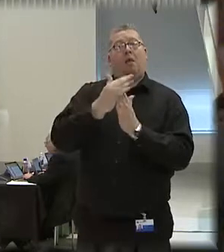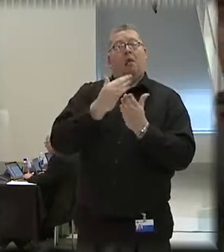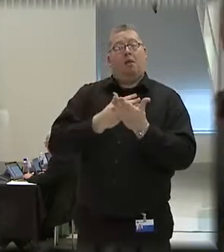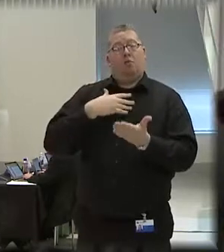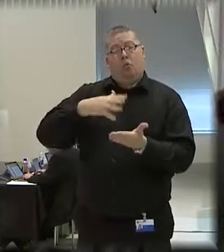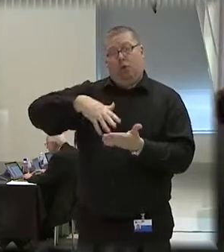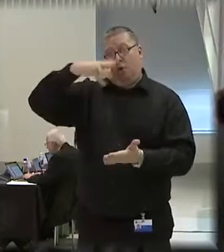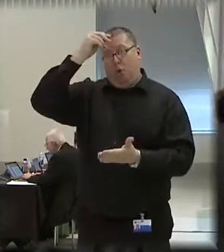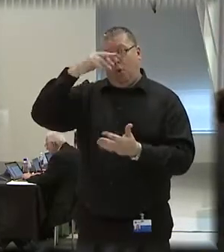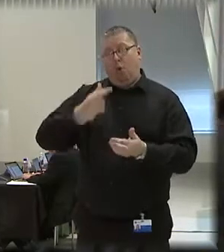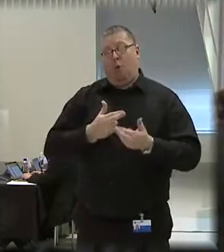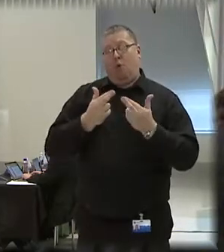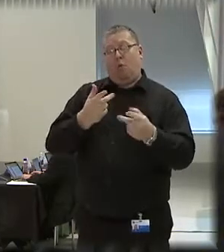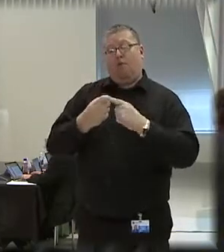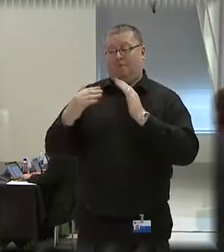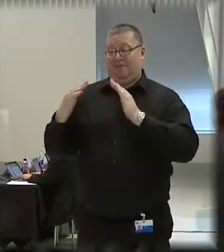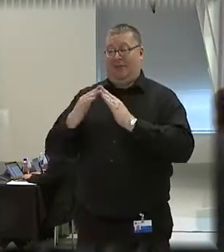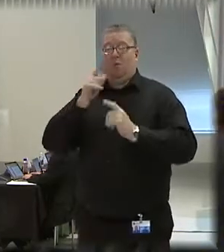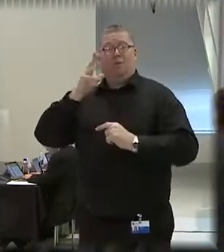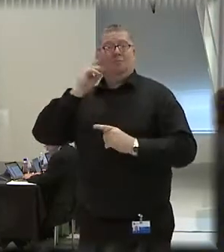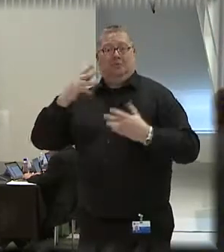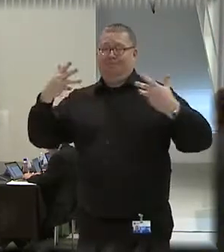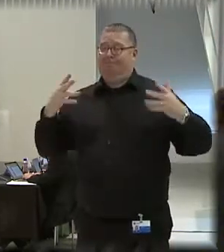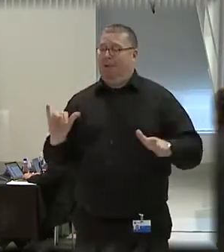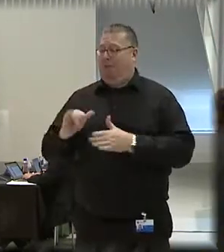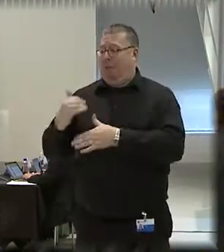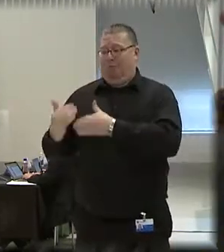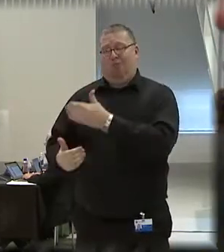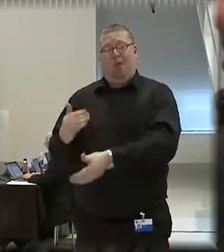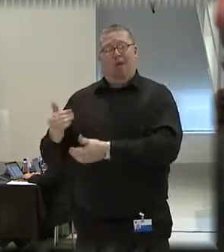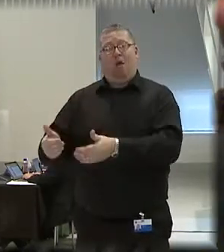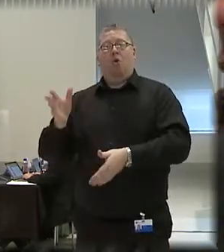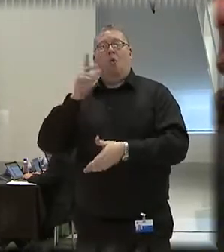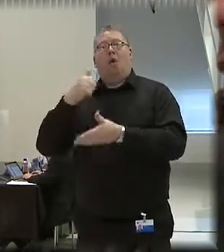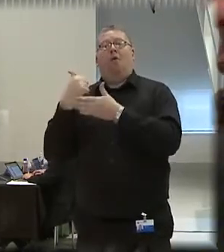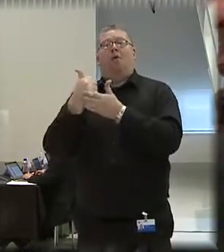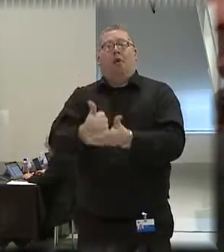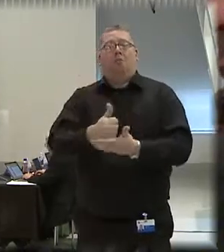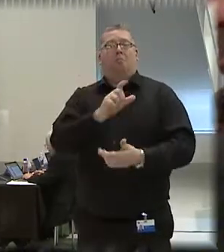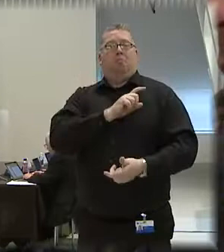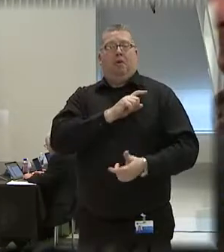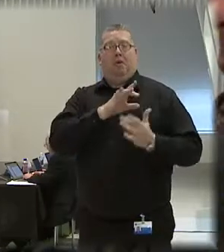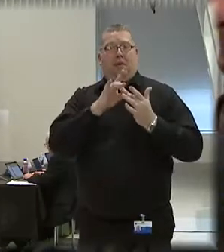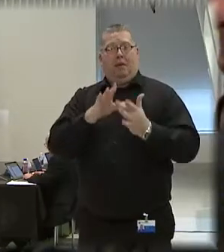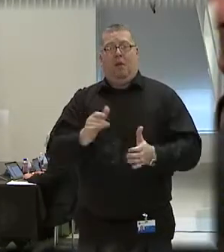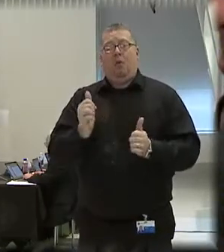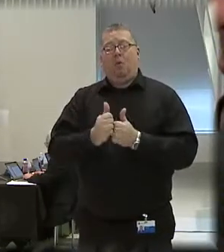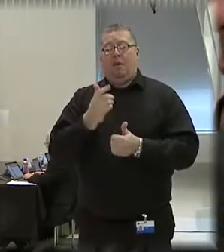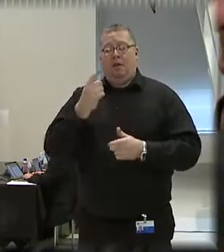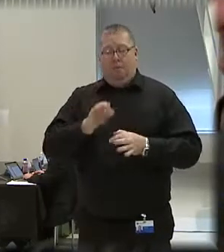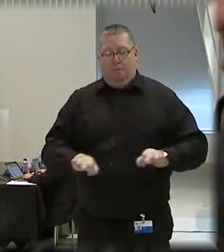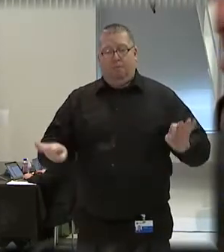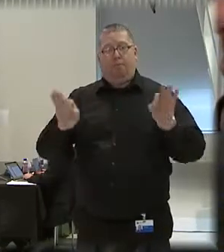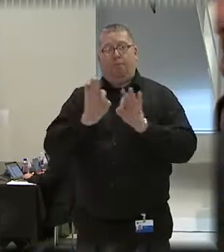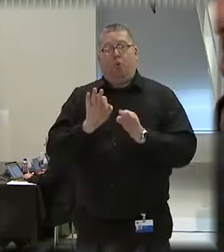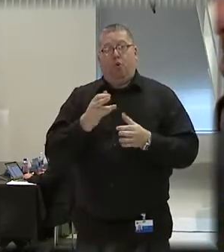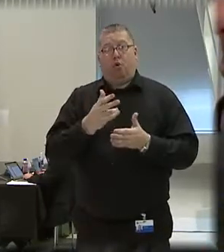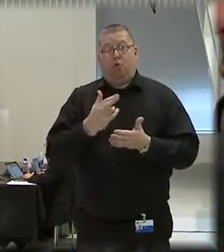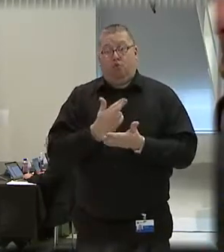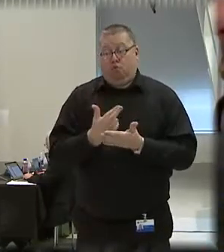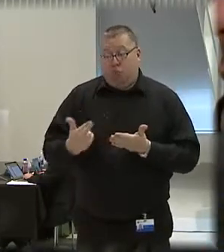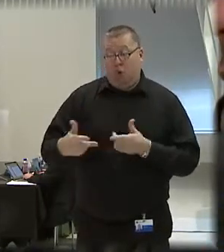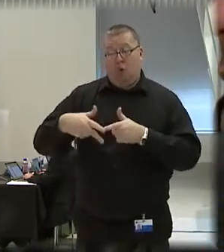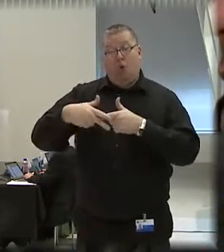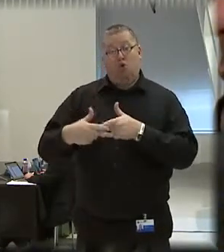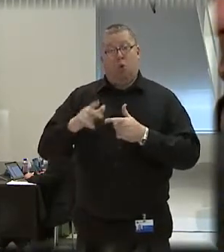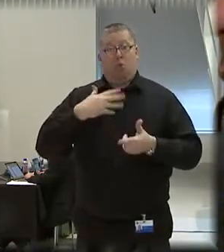recommendations from cities who have undergone such processes will provide police leaders with the necessary tools and understanding the issues at